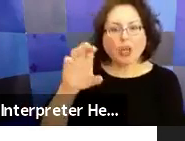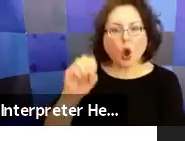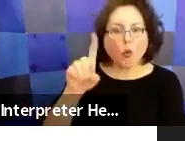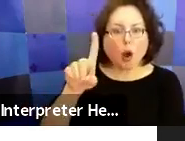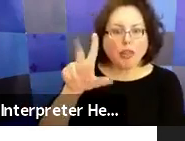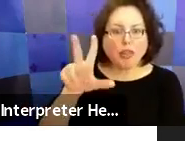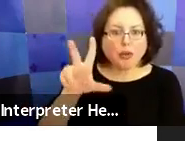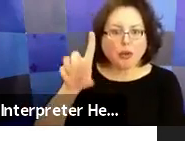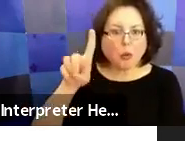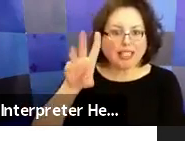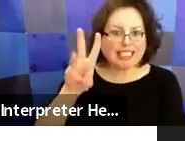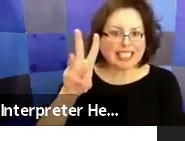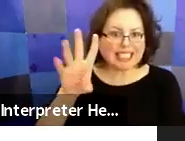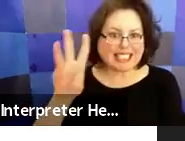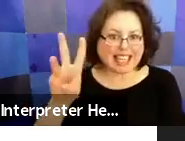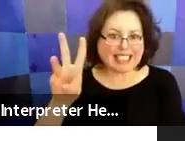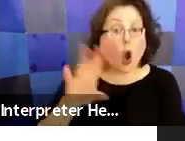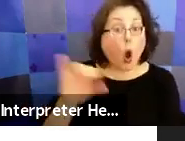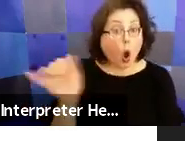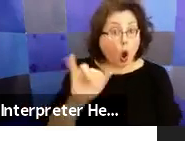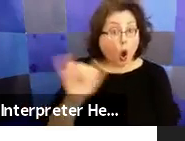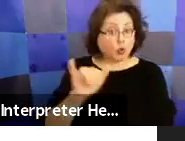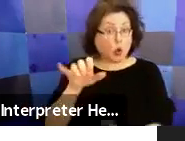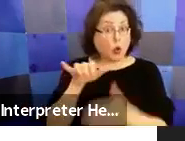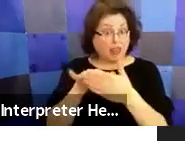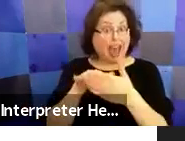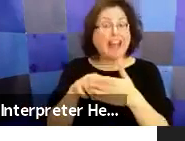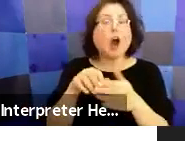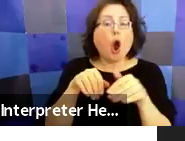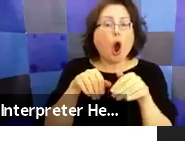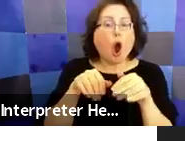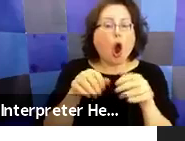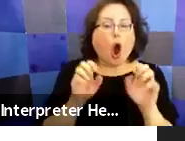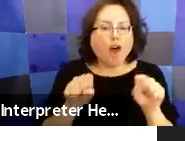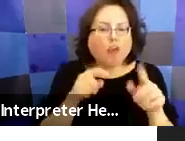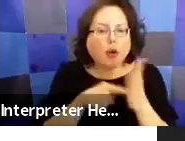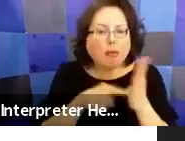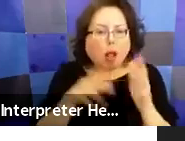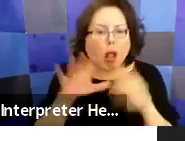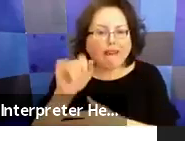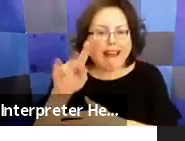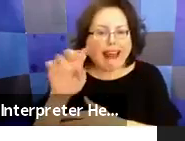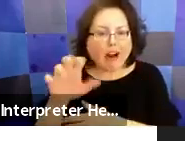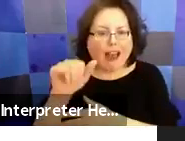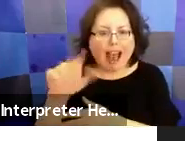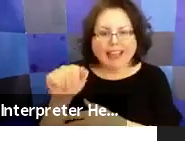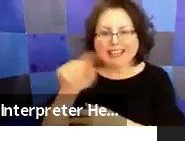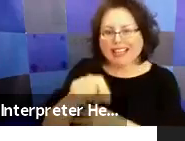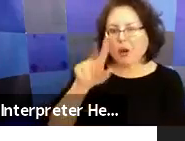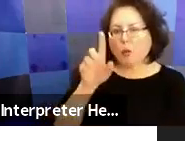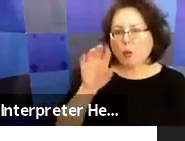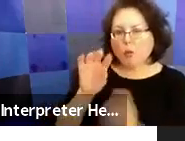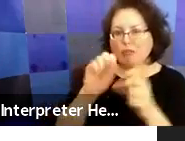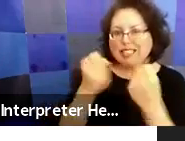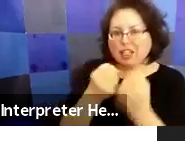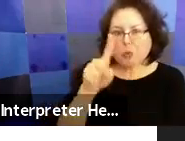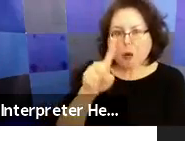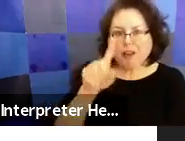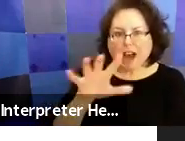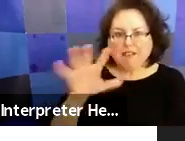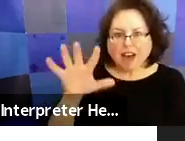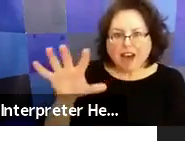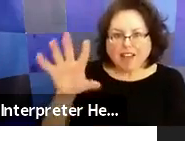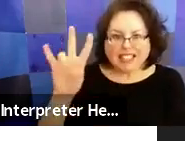EO13166. There is a provision in the Affordable Care Act, and that's section 1557. And there's also